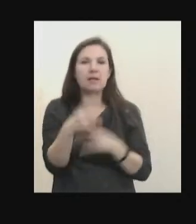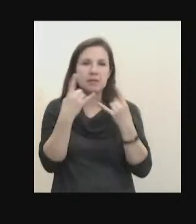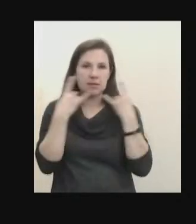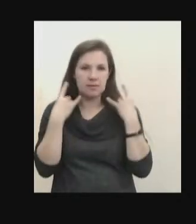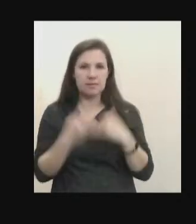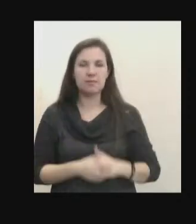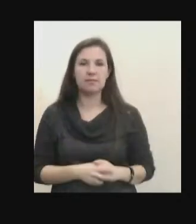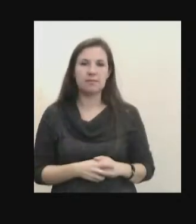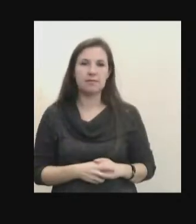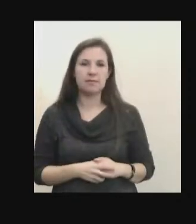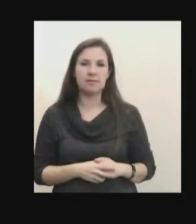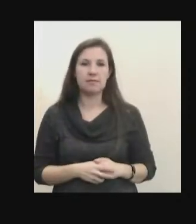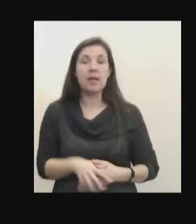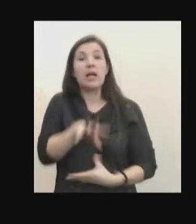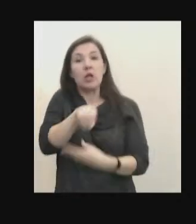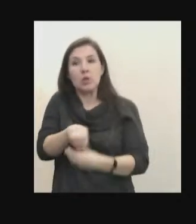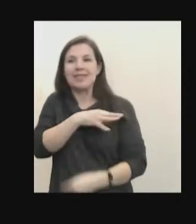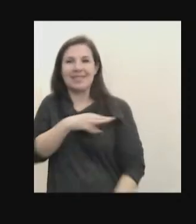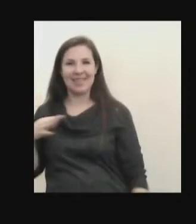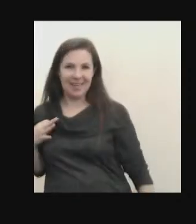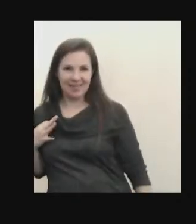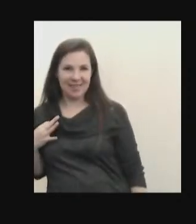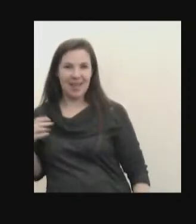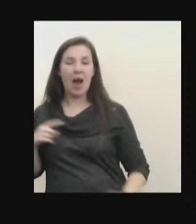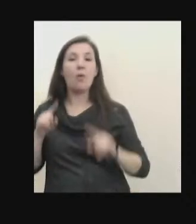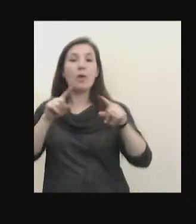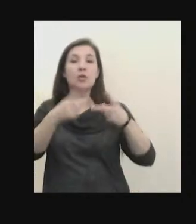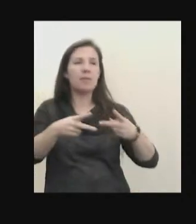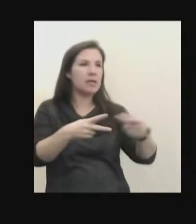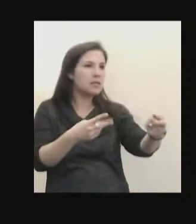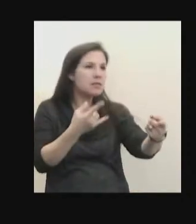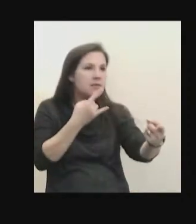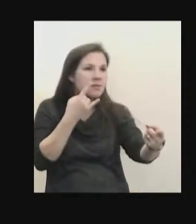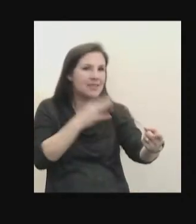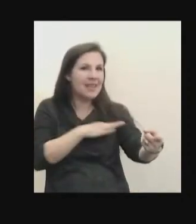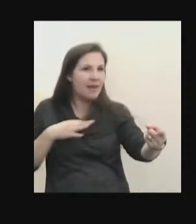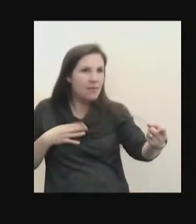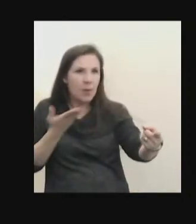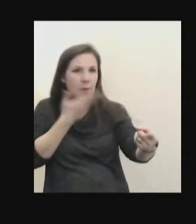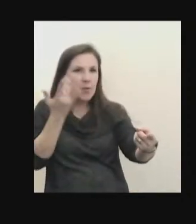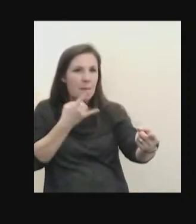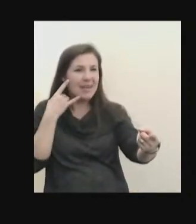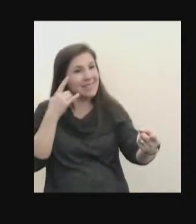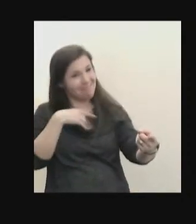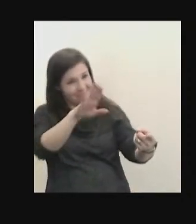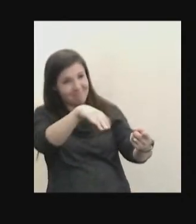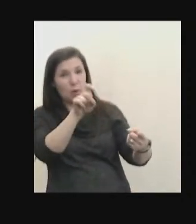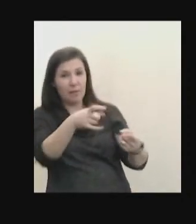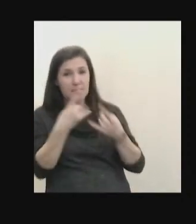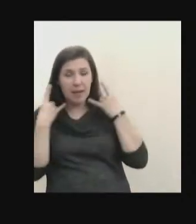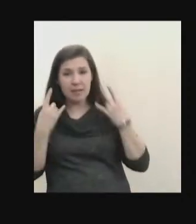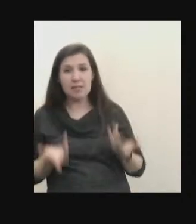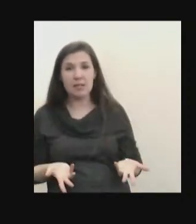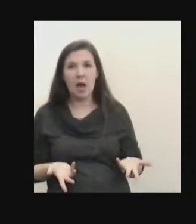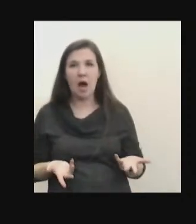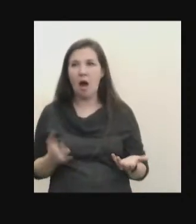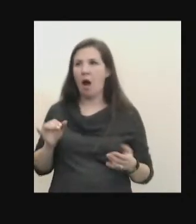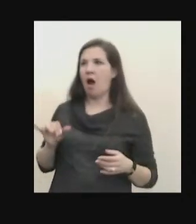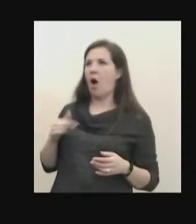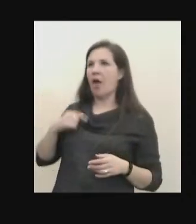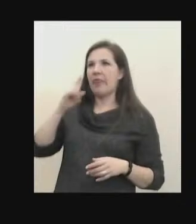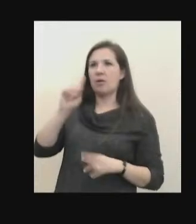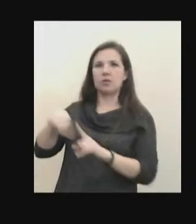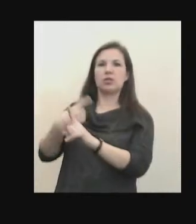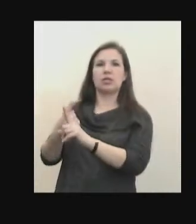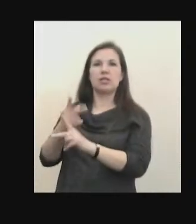the staff. I went to a place yesterday, staff was not wearing it, and I told them, you need to wear a mask. And they were like, oh, we thought it was just the people